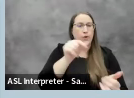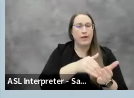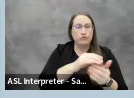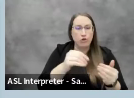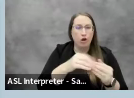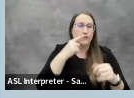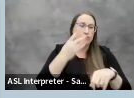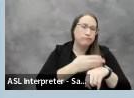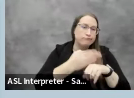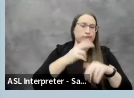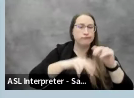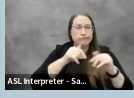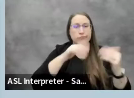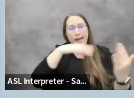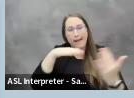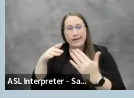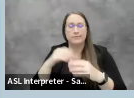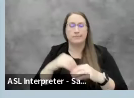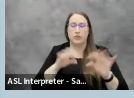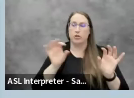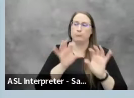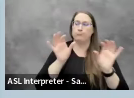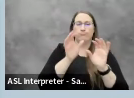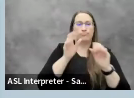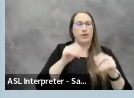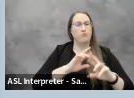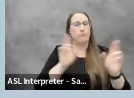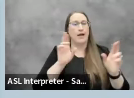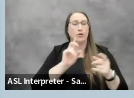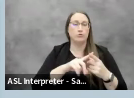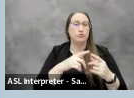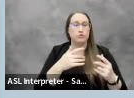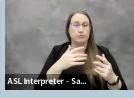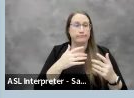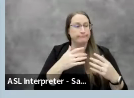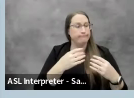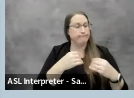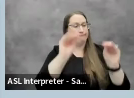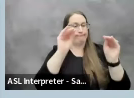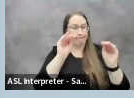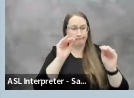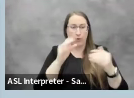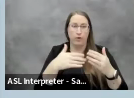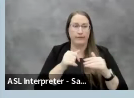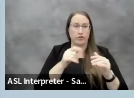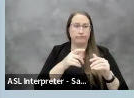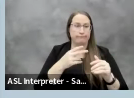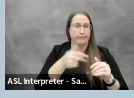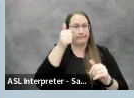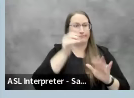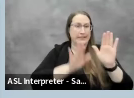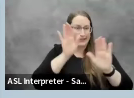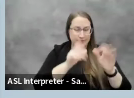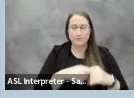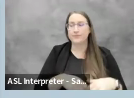a home as presentable as possible to render the highest bid upon going to the market. So